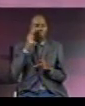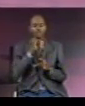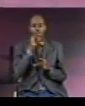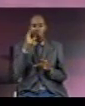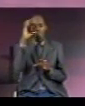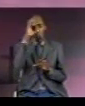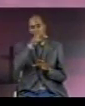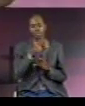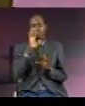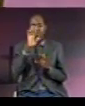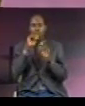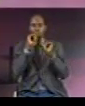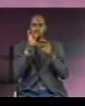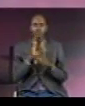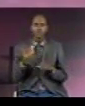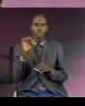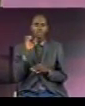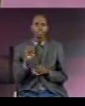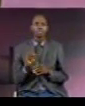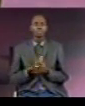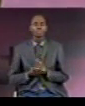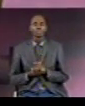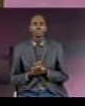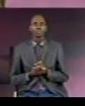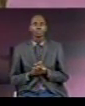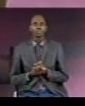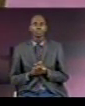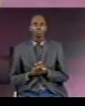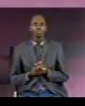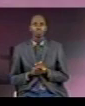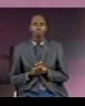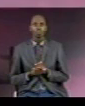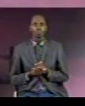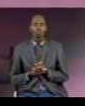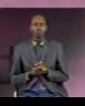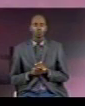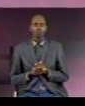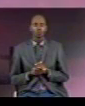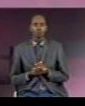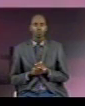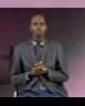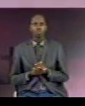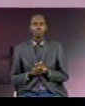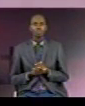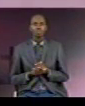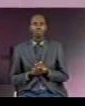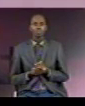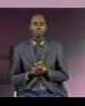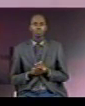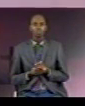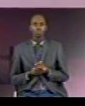And so, counselors, please, can you help me to know if you have